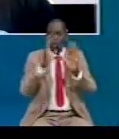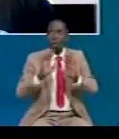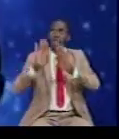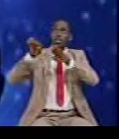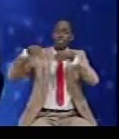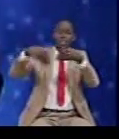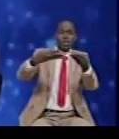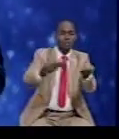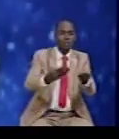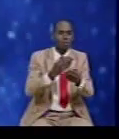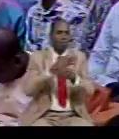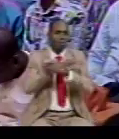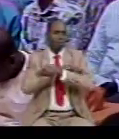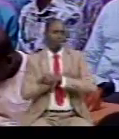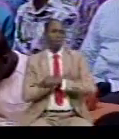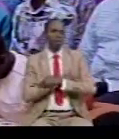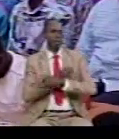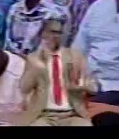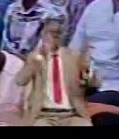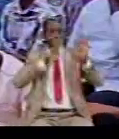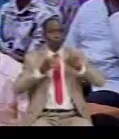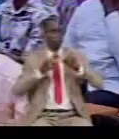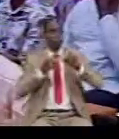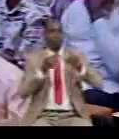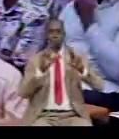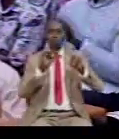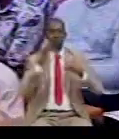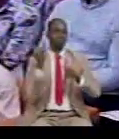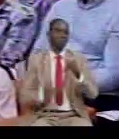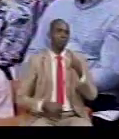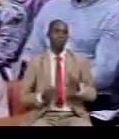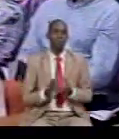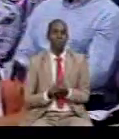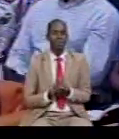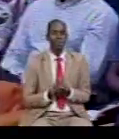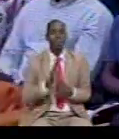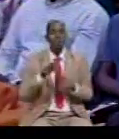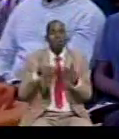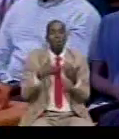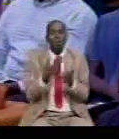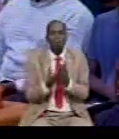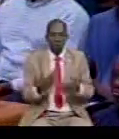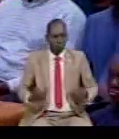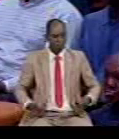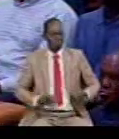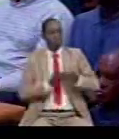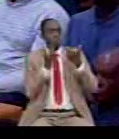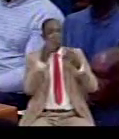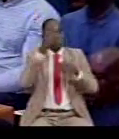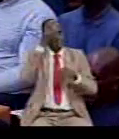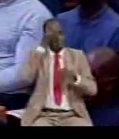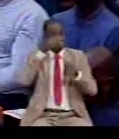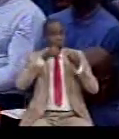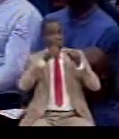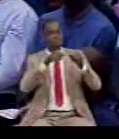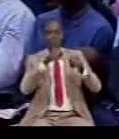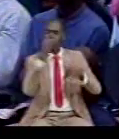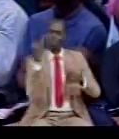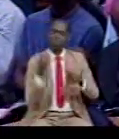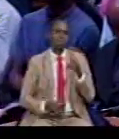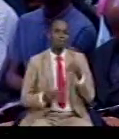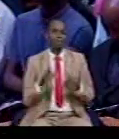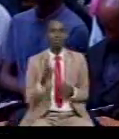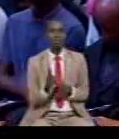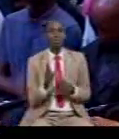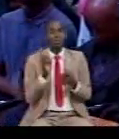rest, trouble is over. All those challenges of the devil, they're over. It says, to